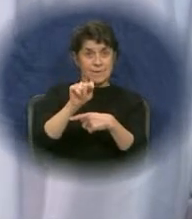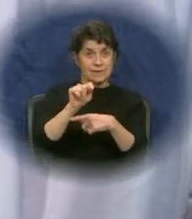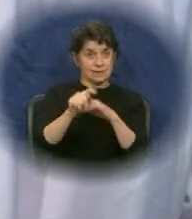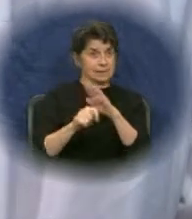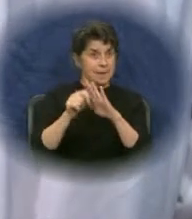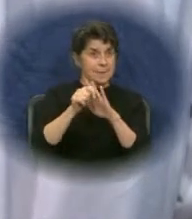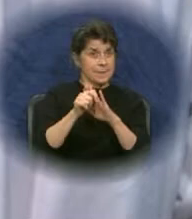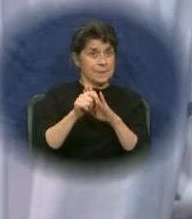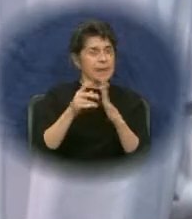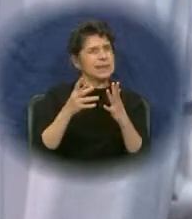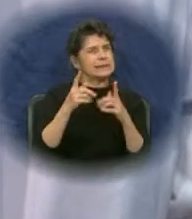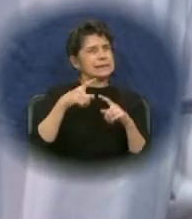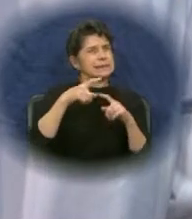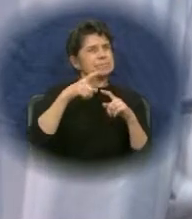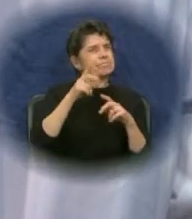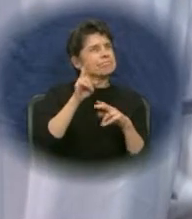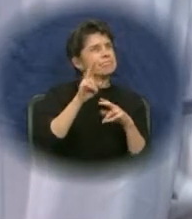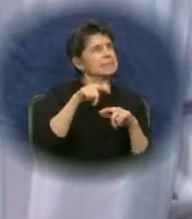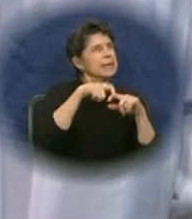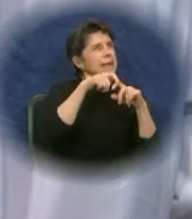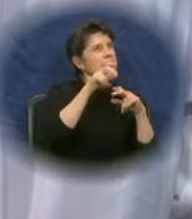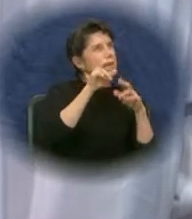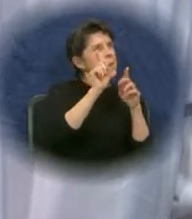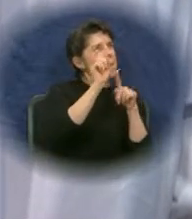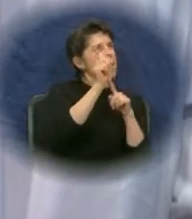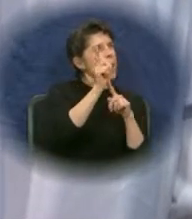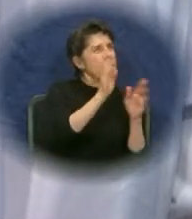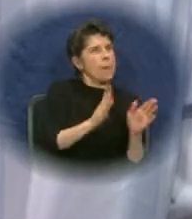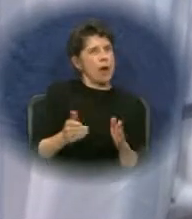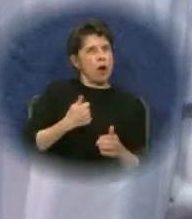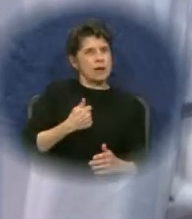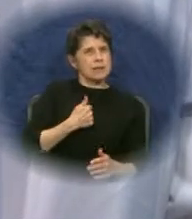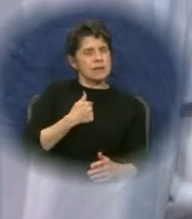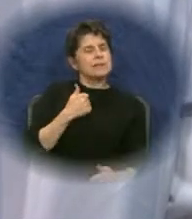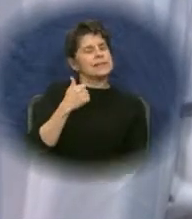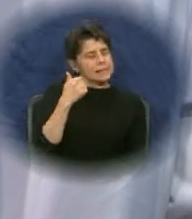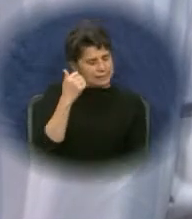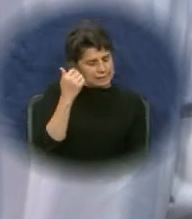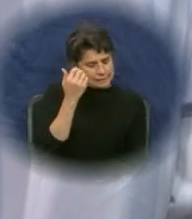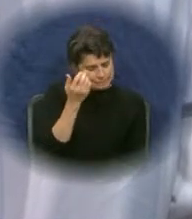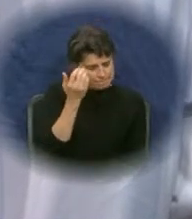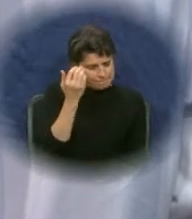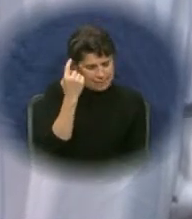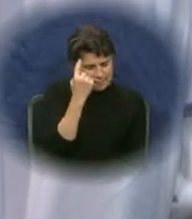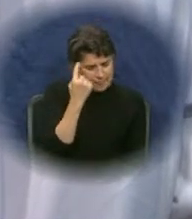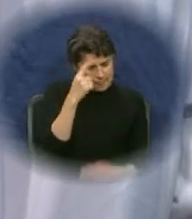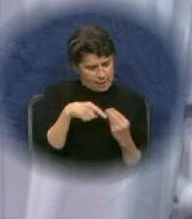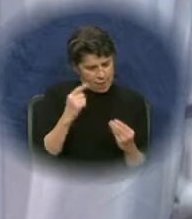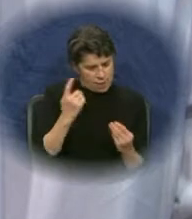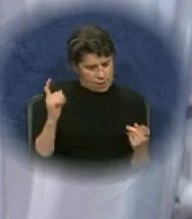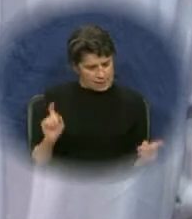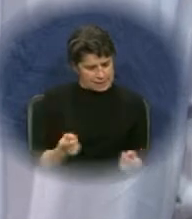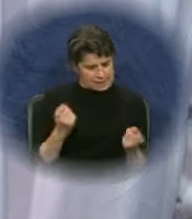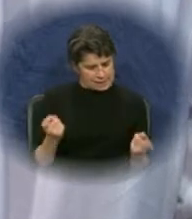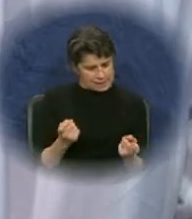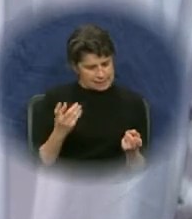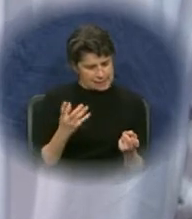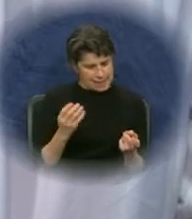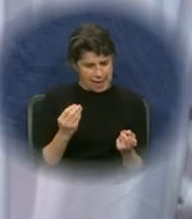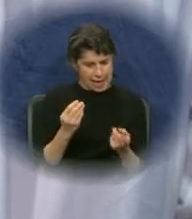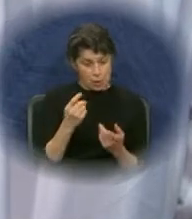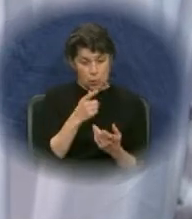let us take a moment to prepare ourselves as we acknowledge our sins. Let's open our hearts and all that we are to God's divine